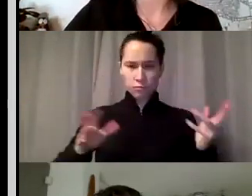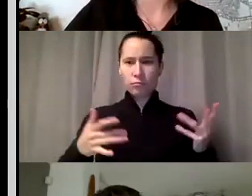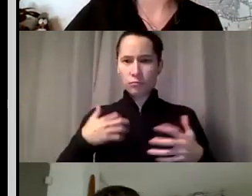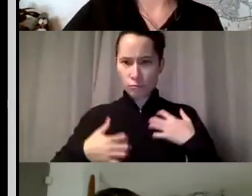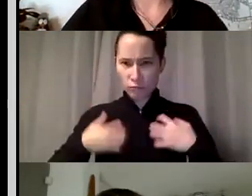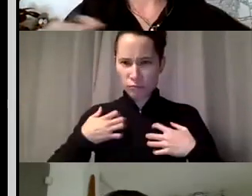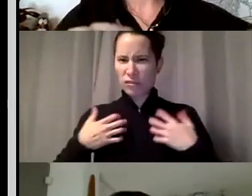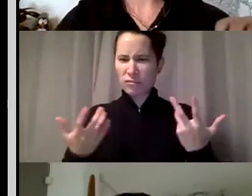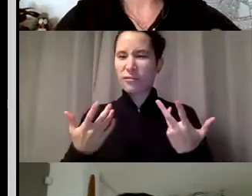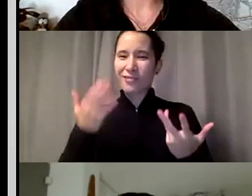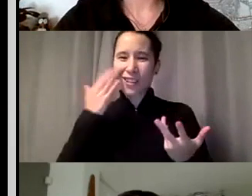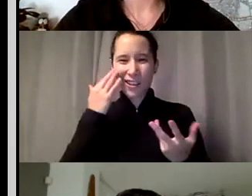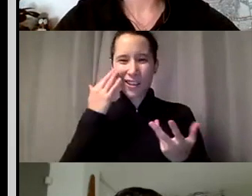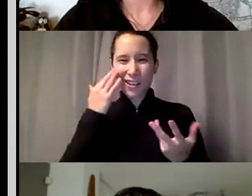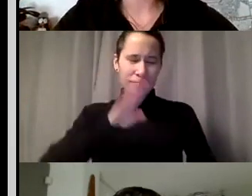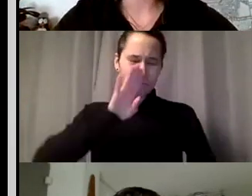very tough on everyone.